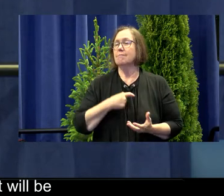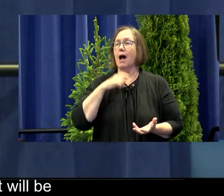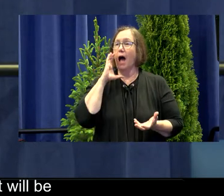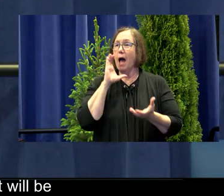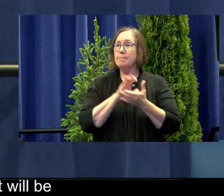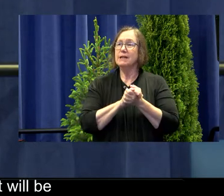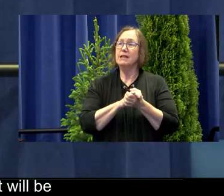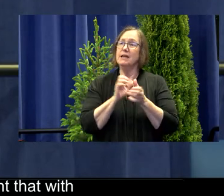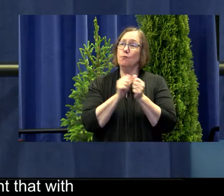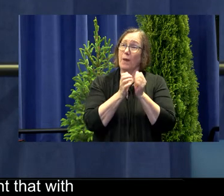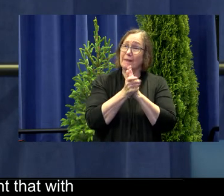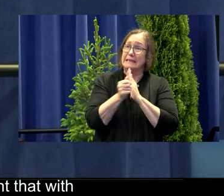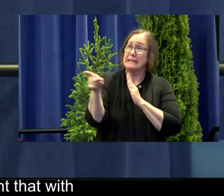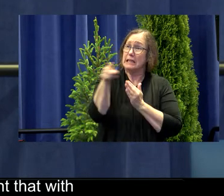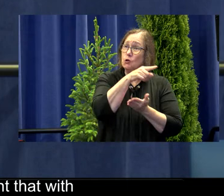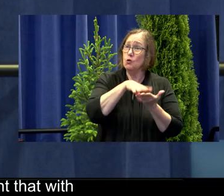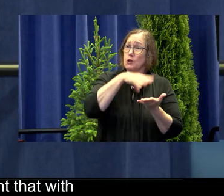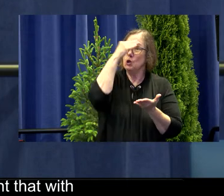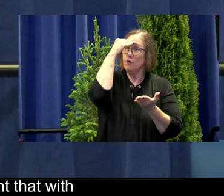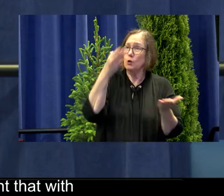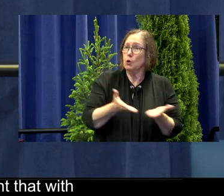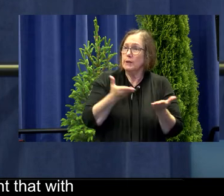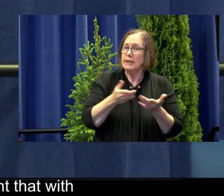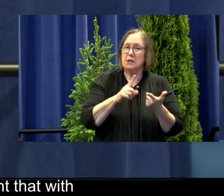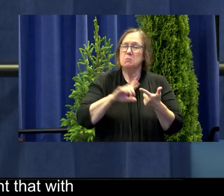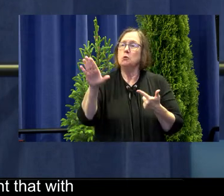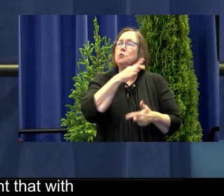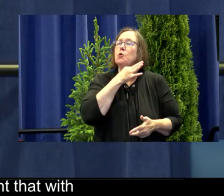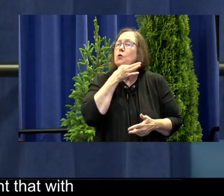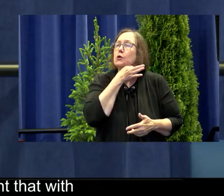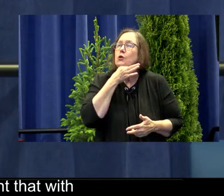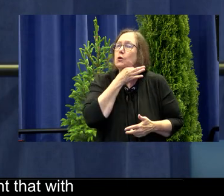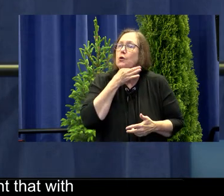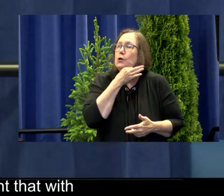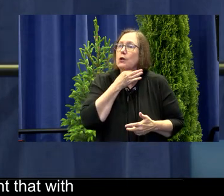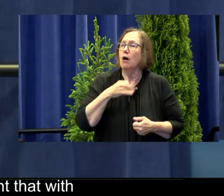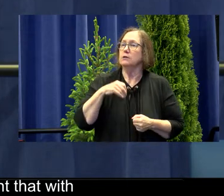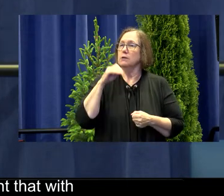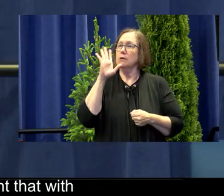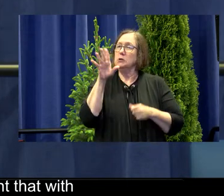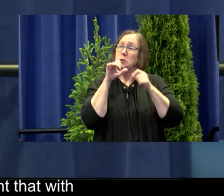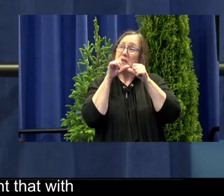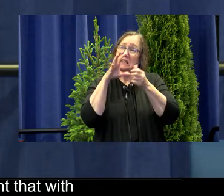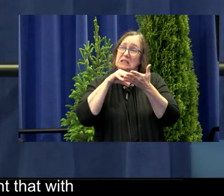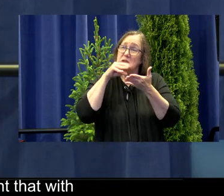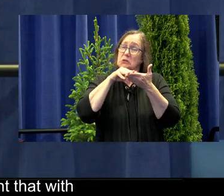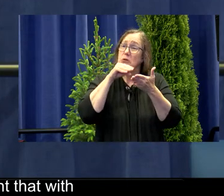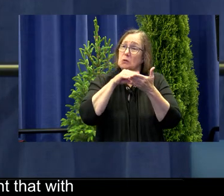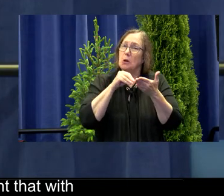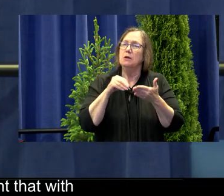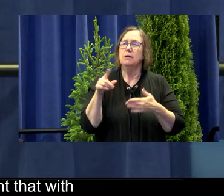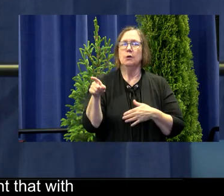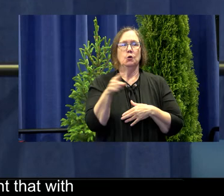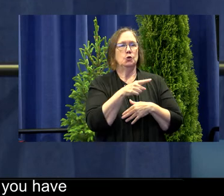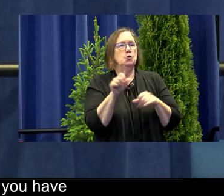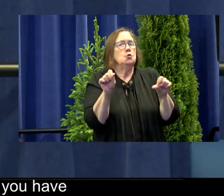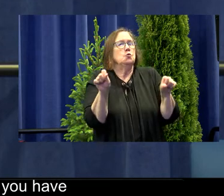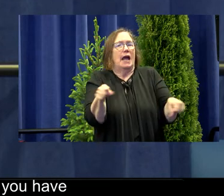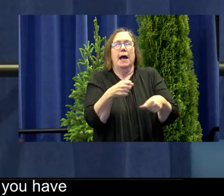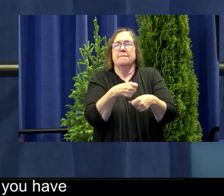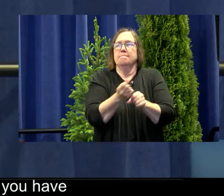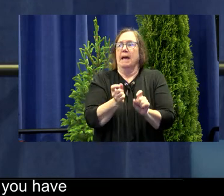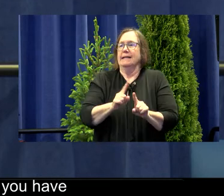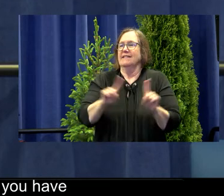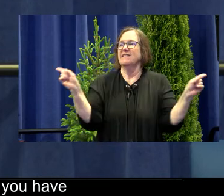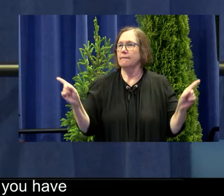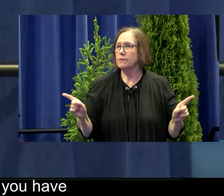thinking skills, curiosity and learning, and habits of mind you have developed at Western, you can make that difference and